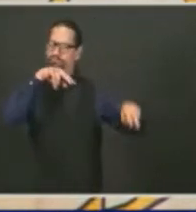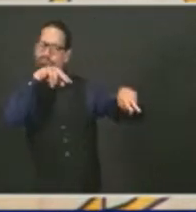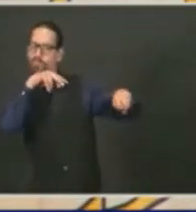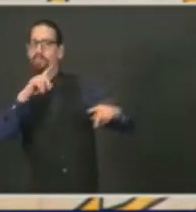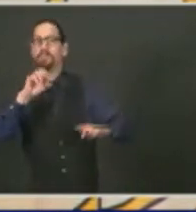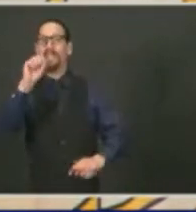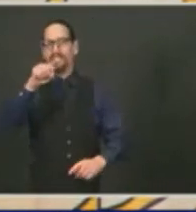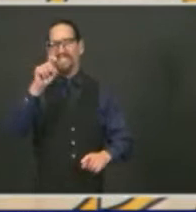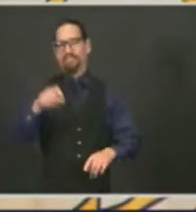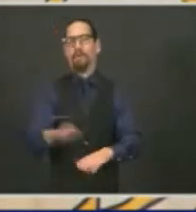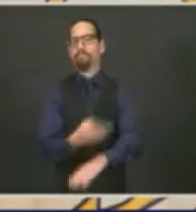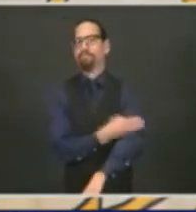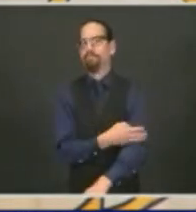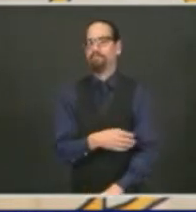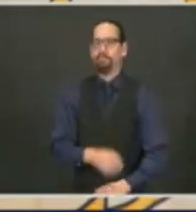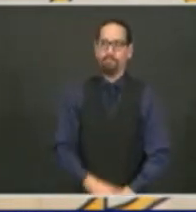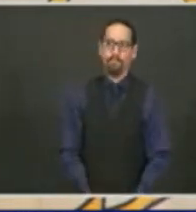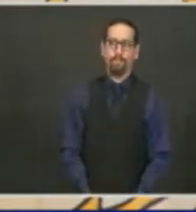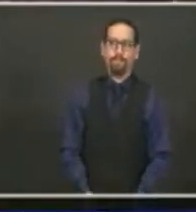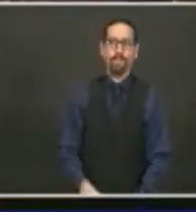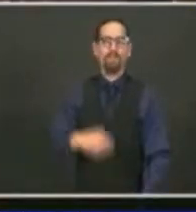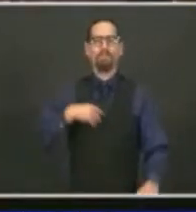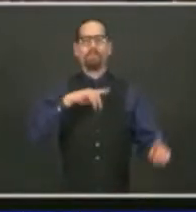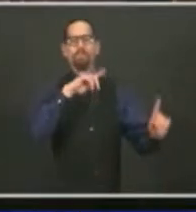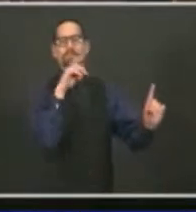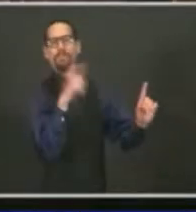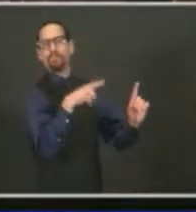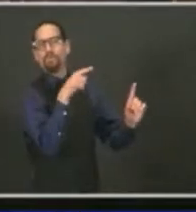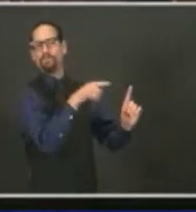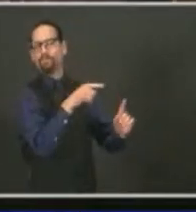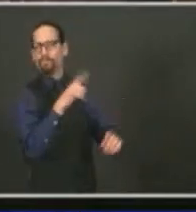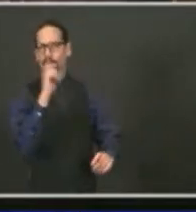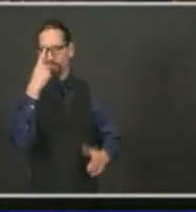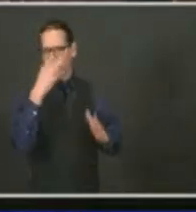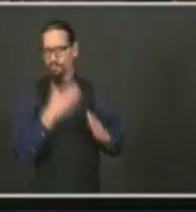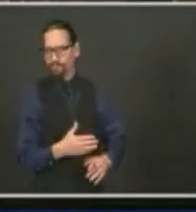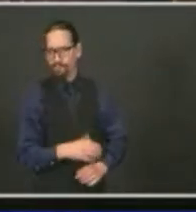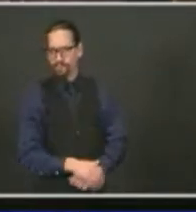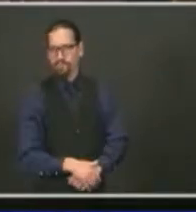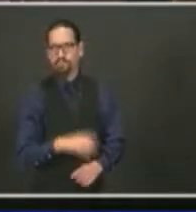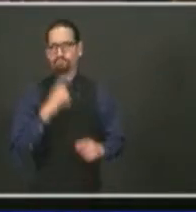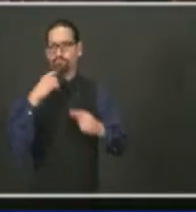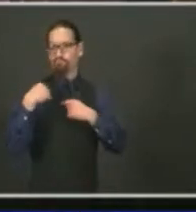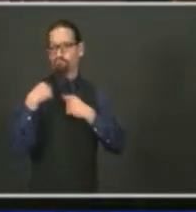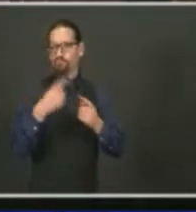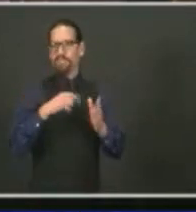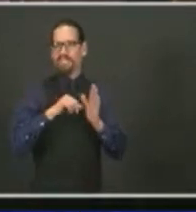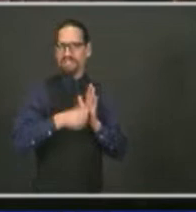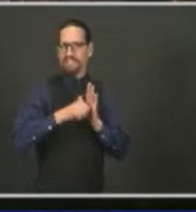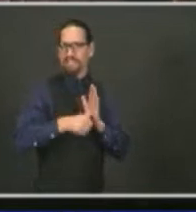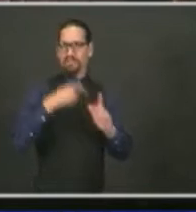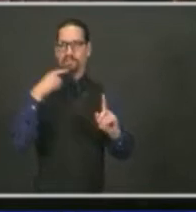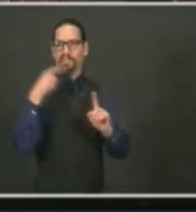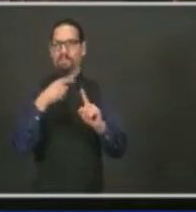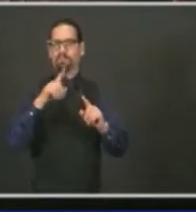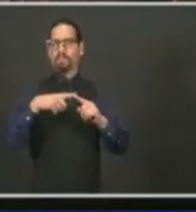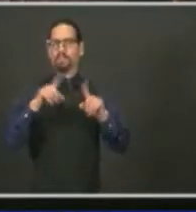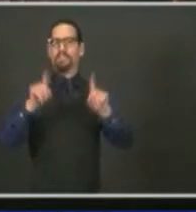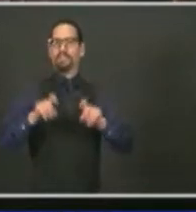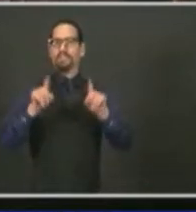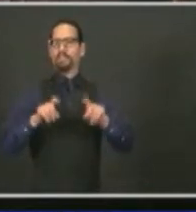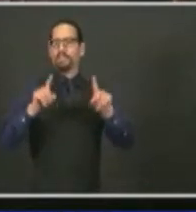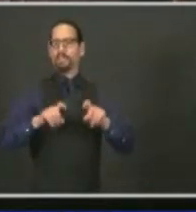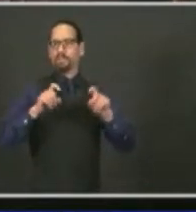Governor, you obviously put a lot of emphasis on increased testing. And a couple of questions